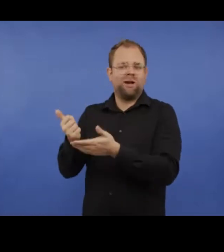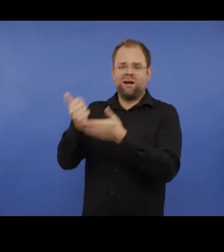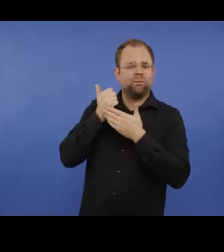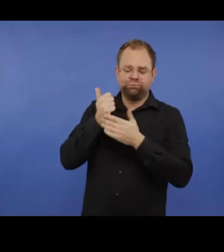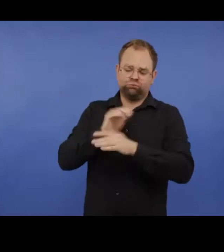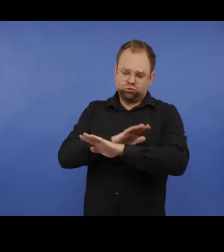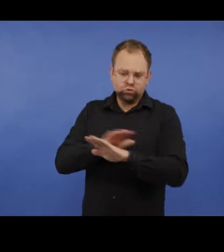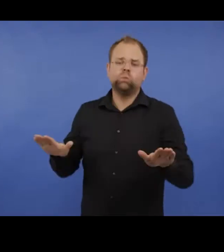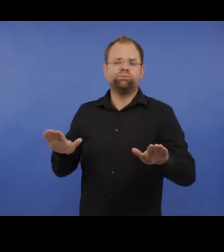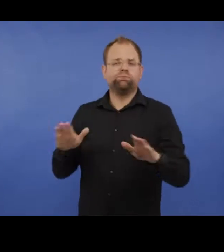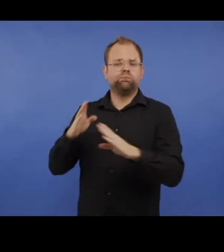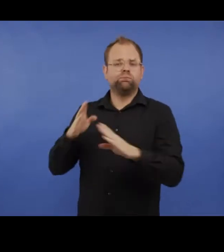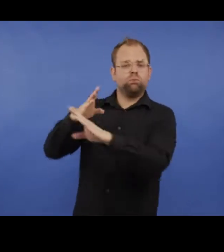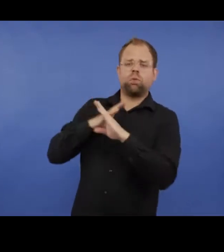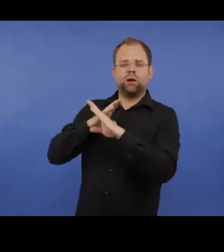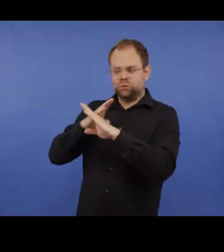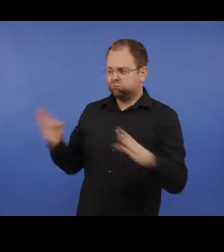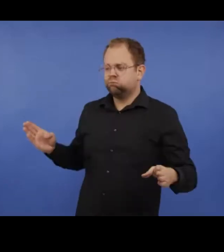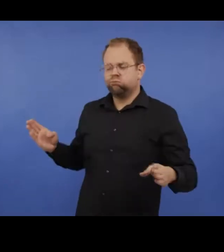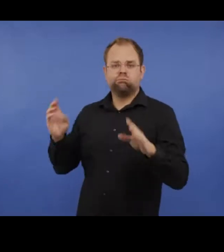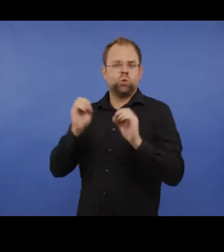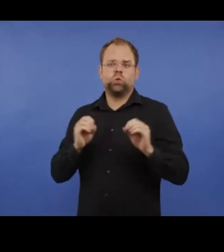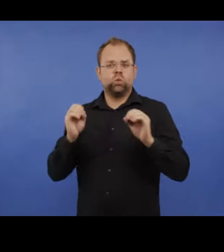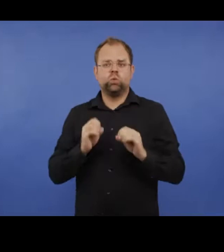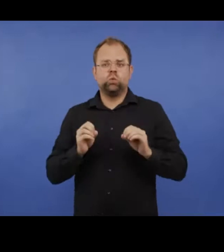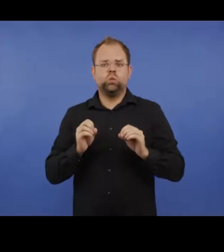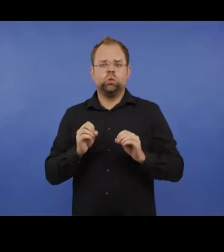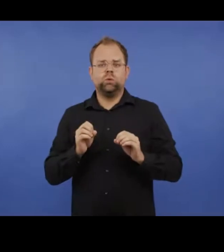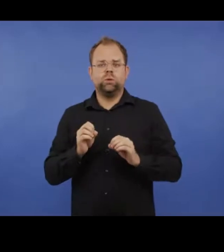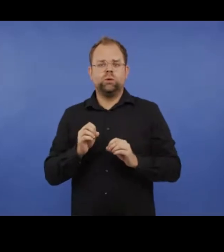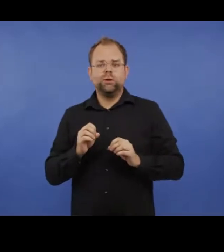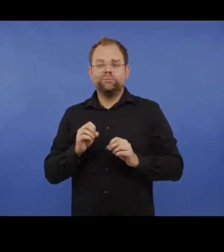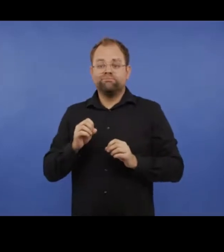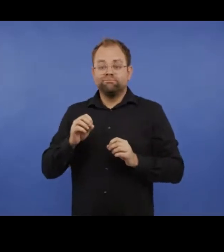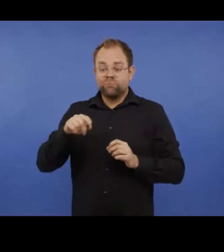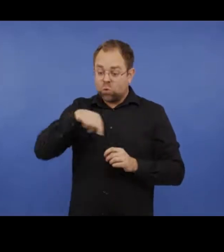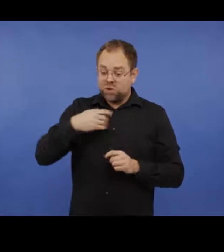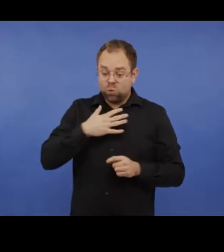especially at the time of these aggressions, continued Israeli aggressions.